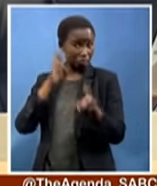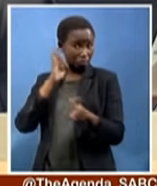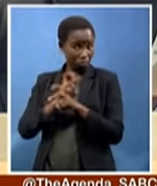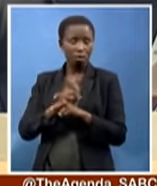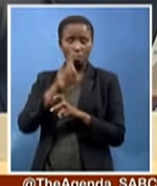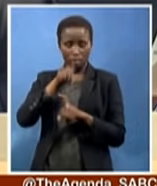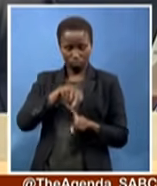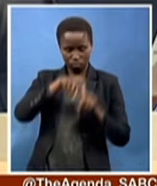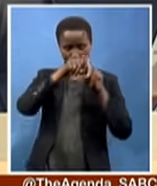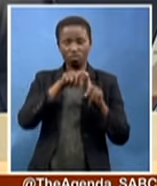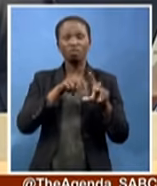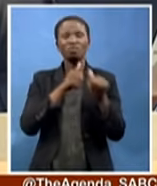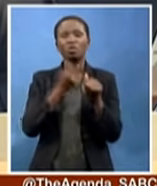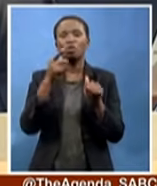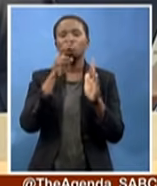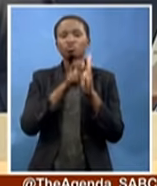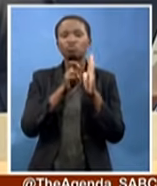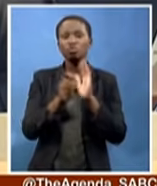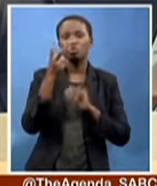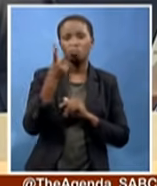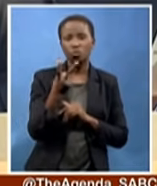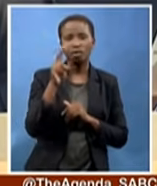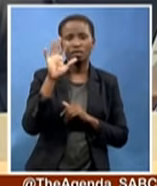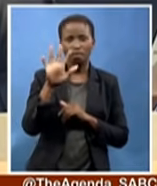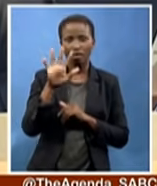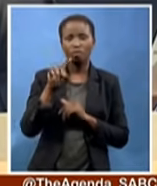25.70 of the ANC's Constitution.